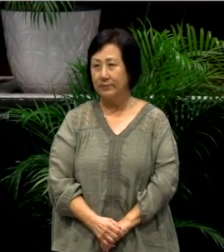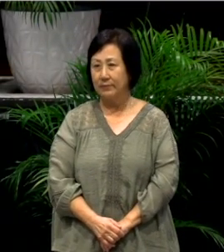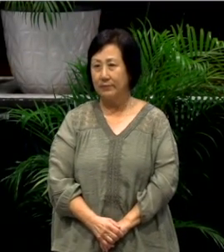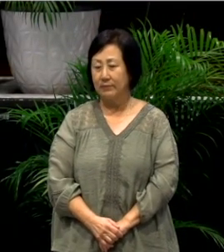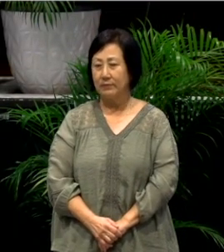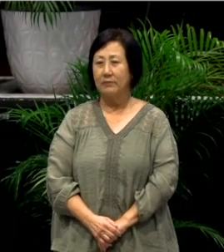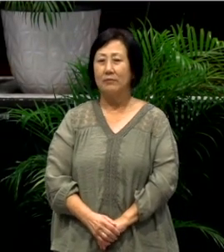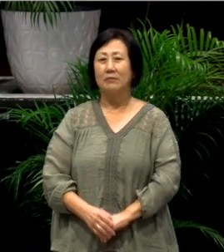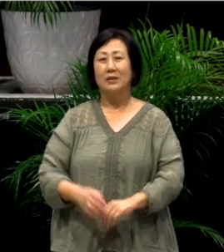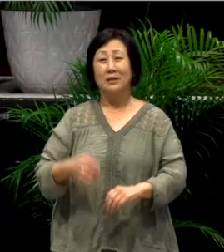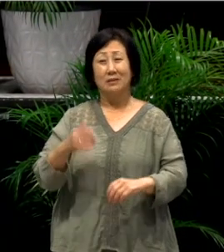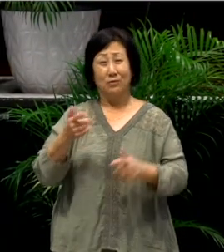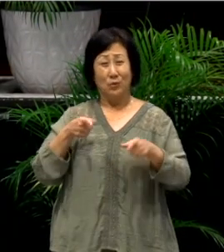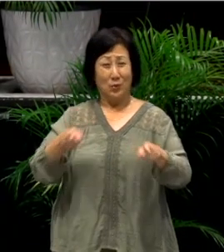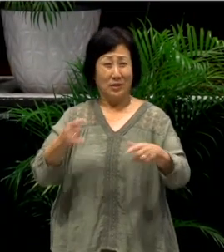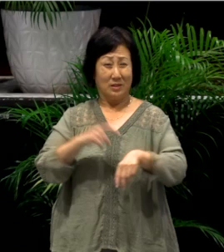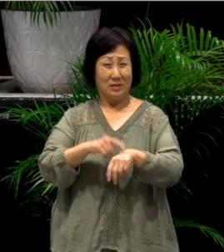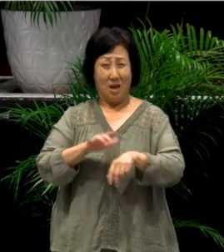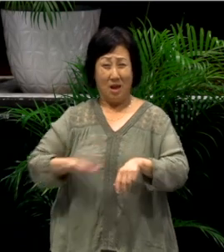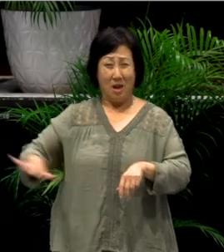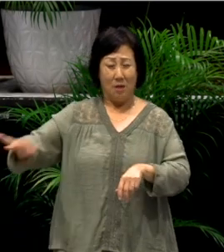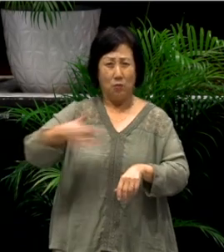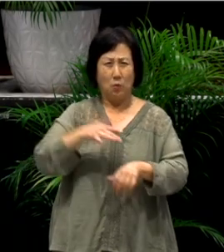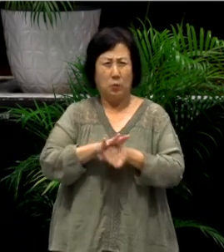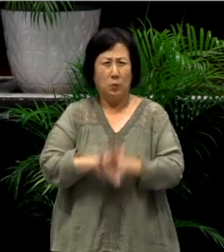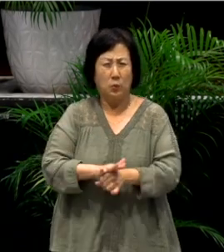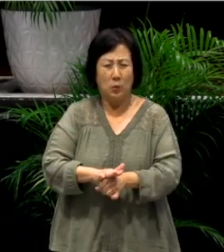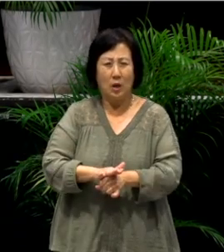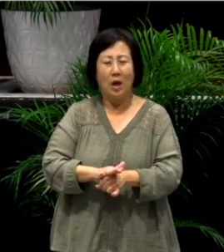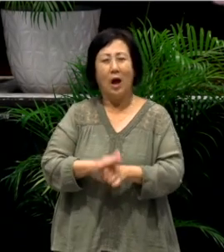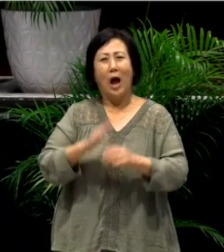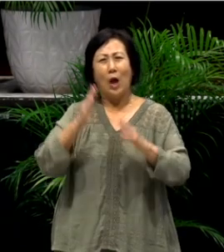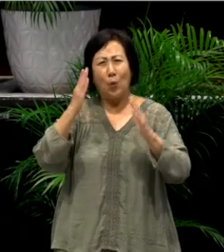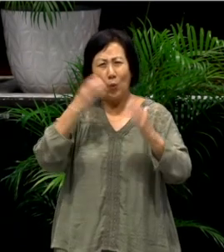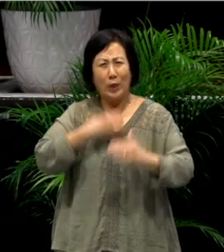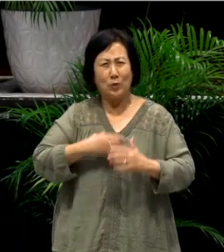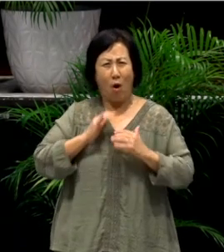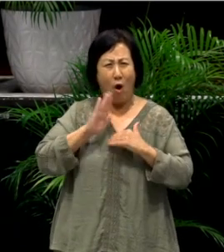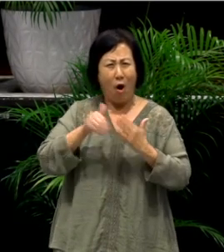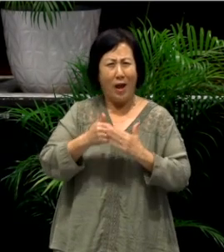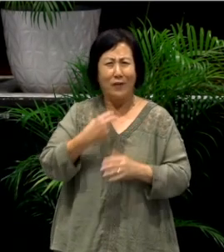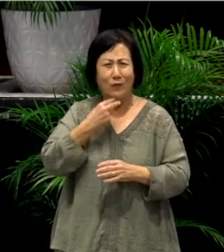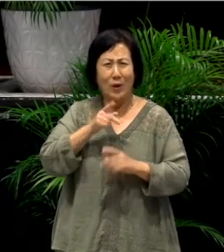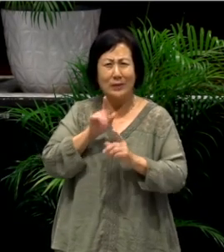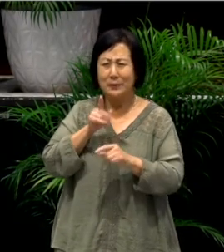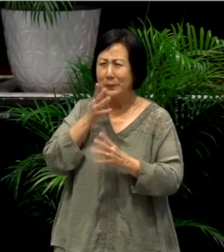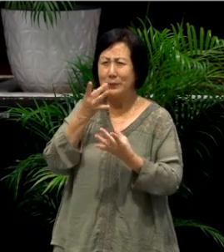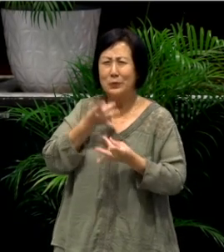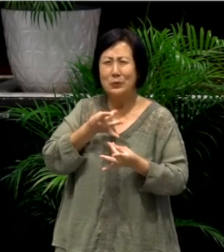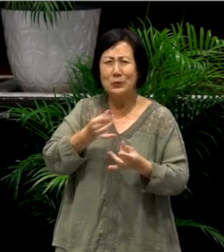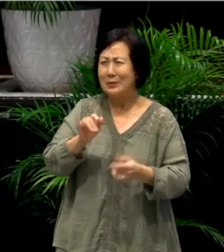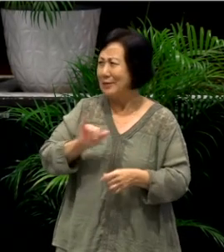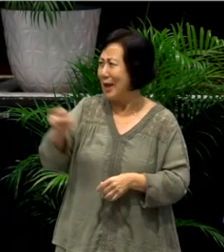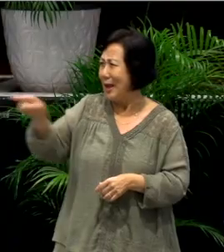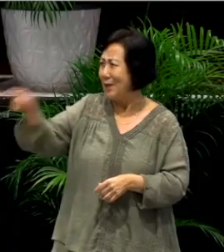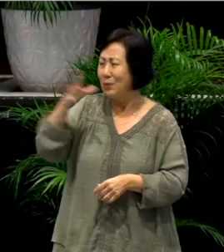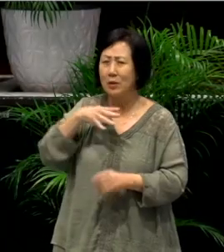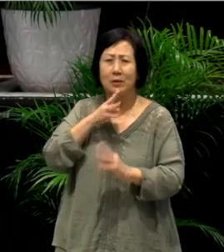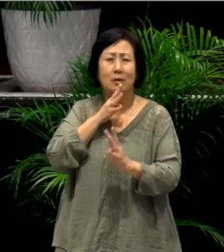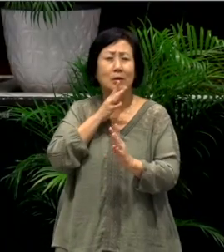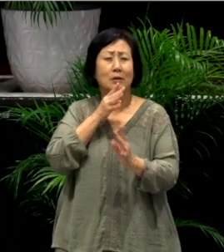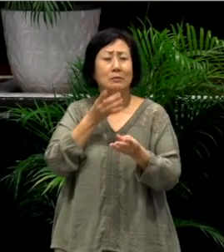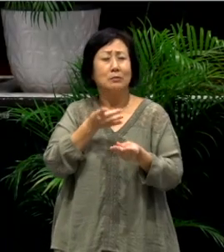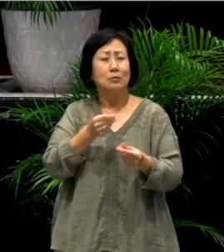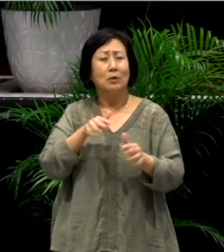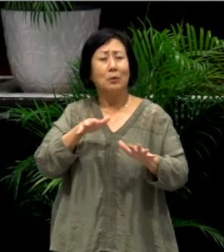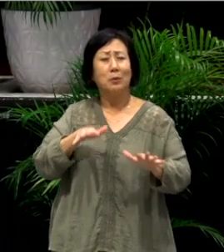In a time of high stress, I wish we all had a voice as melodious as hers. It's very soothing in